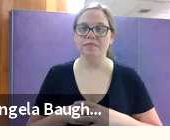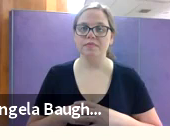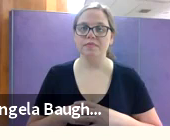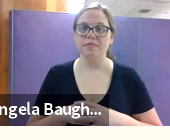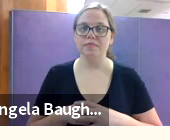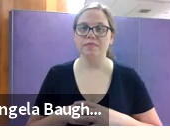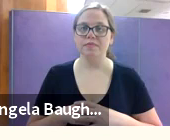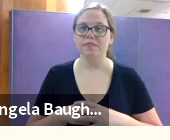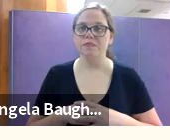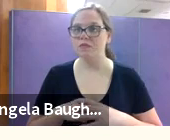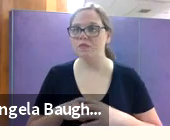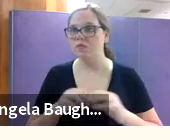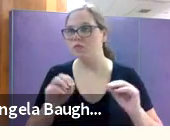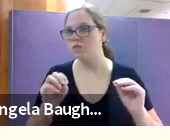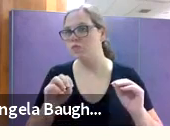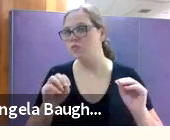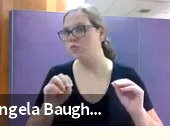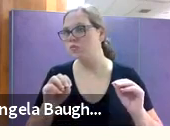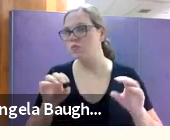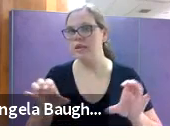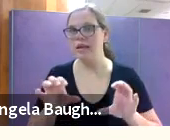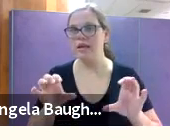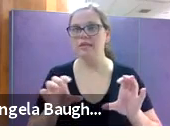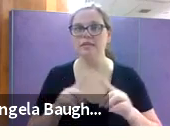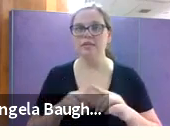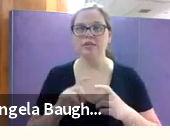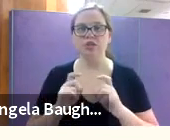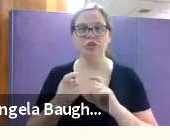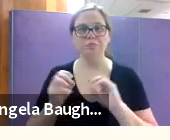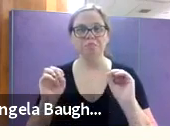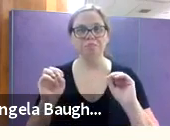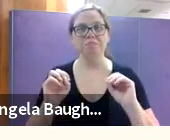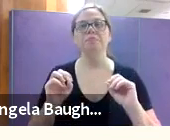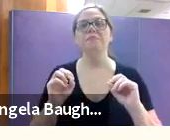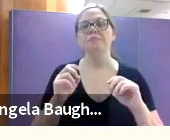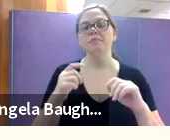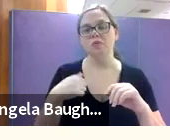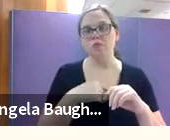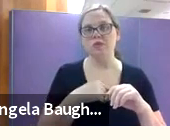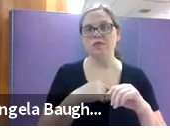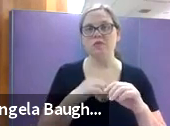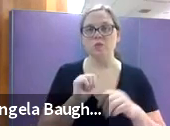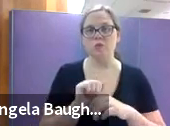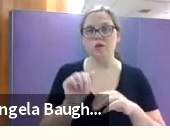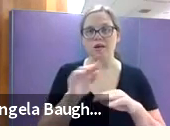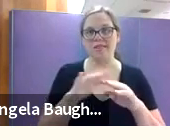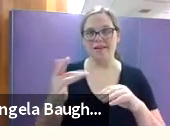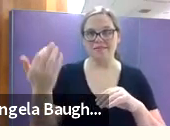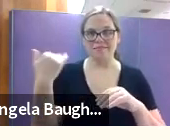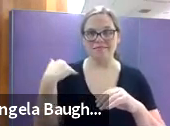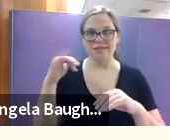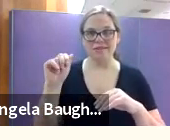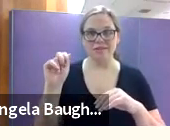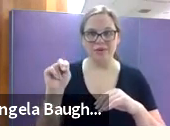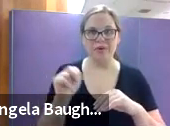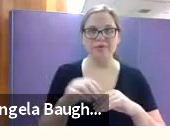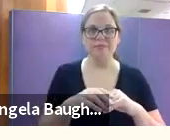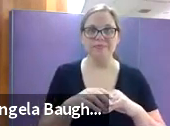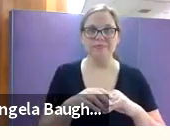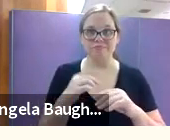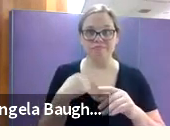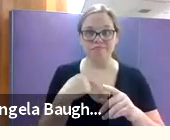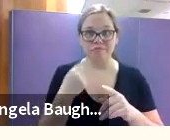I don't believe there's any action that we need to take today because we did work on this in January. Am I